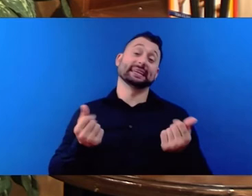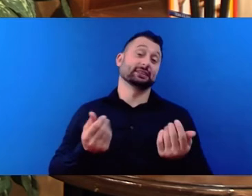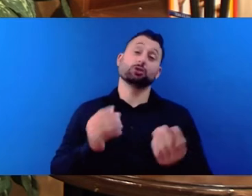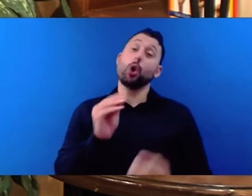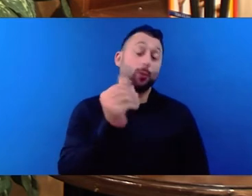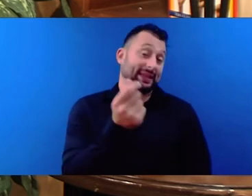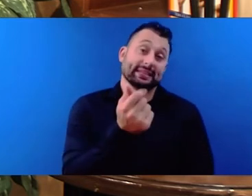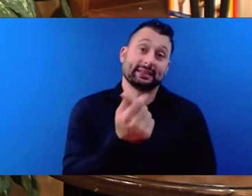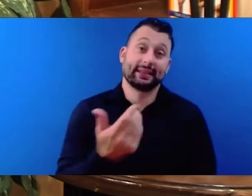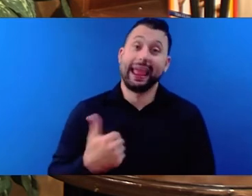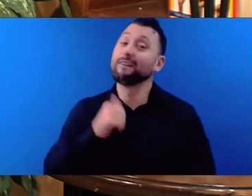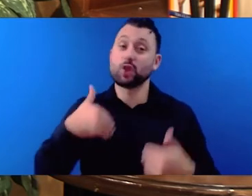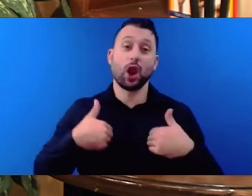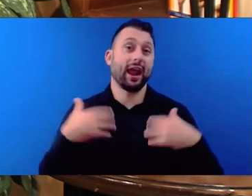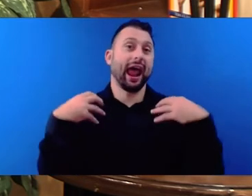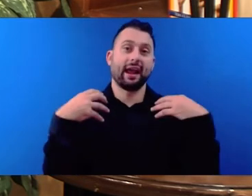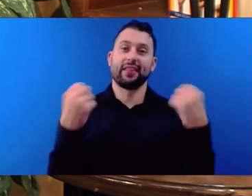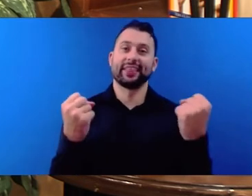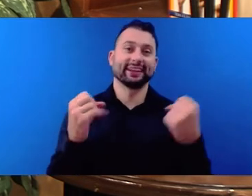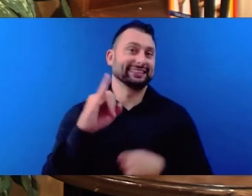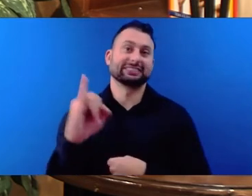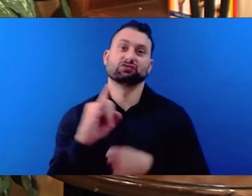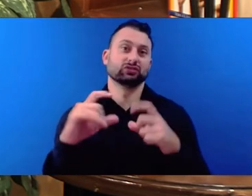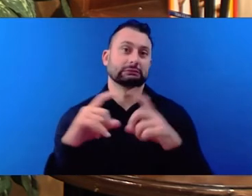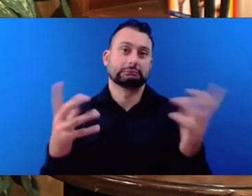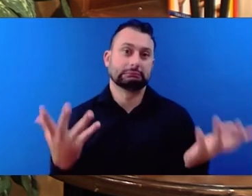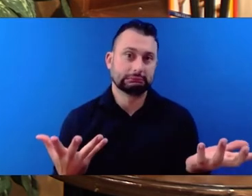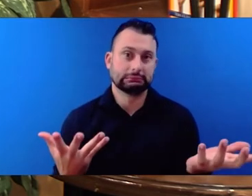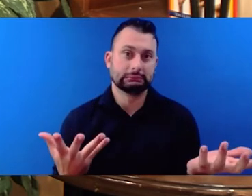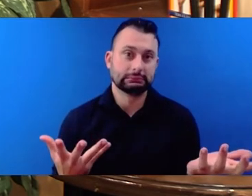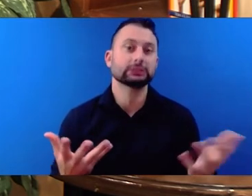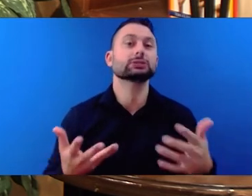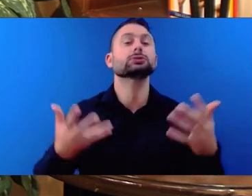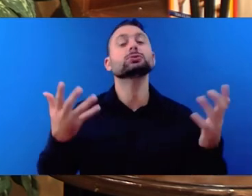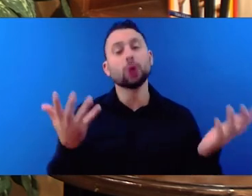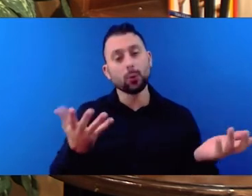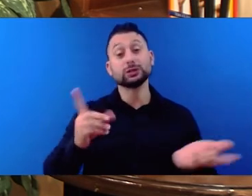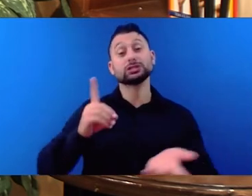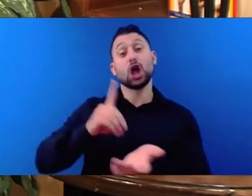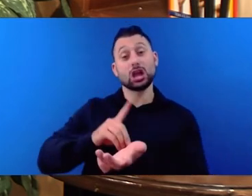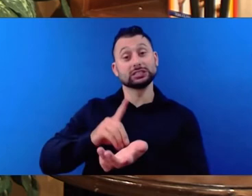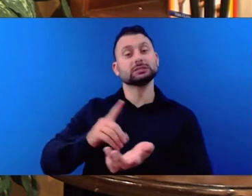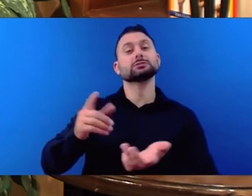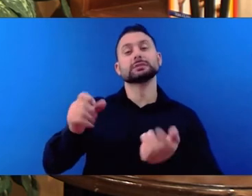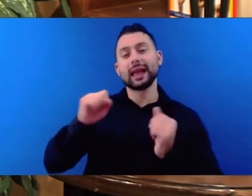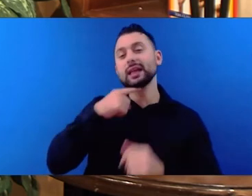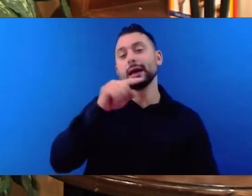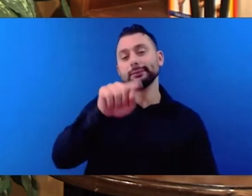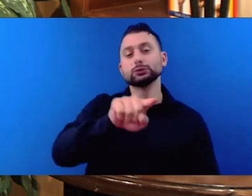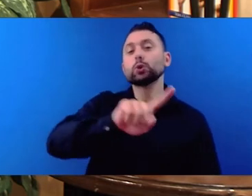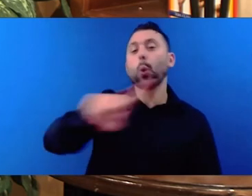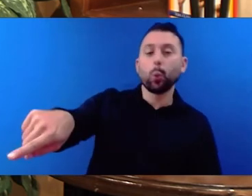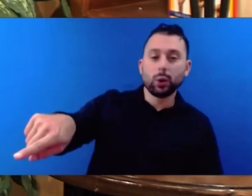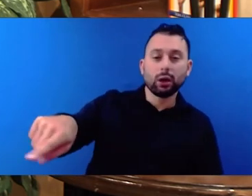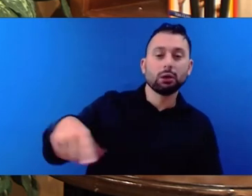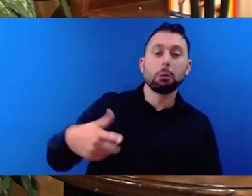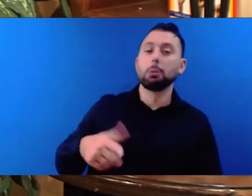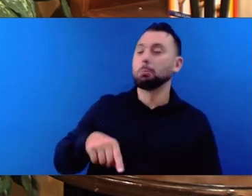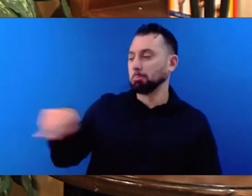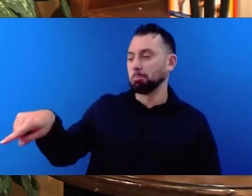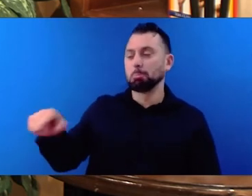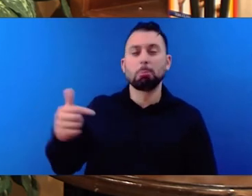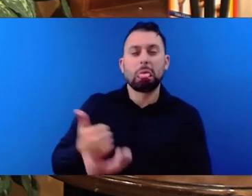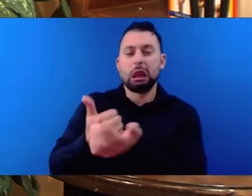have care managers that help patients navigate their chronic conditions, and they're a good resource of